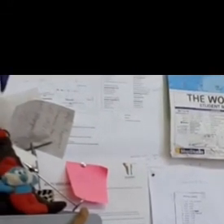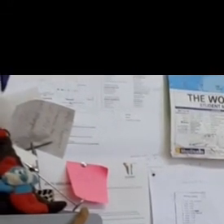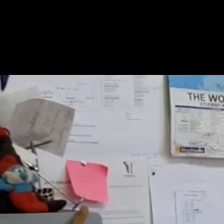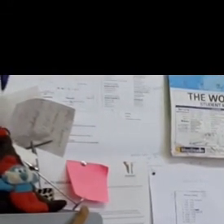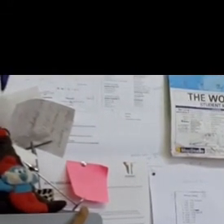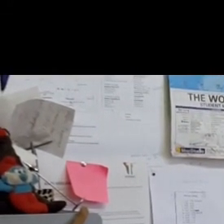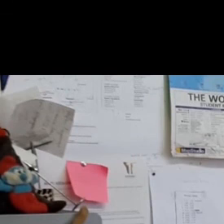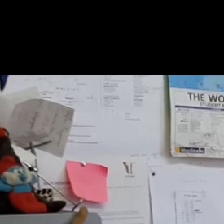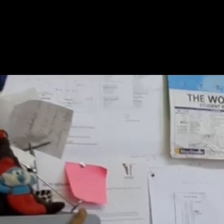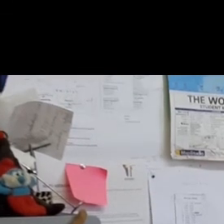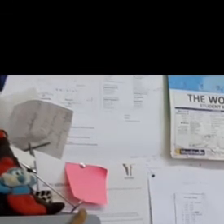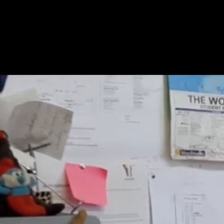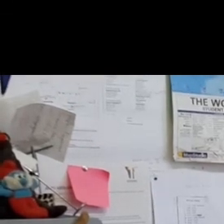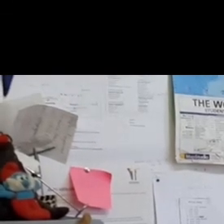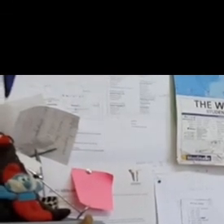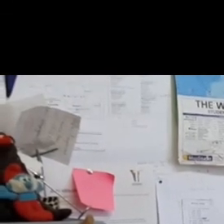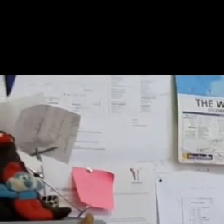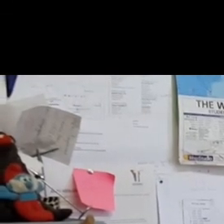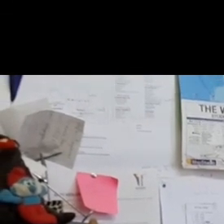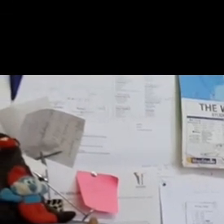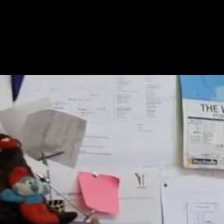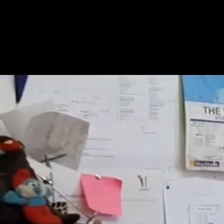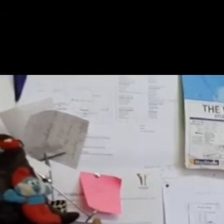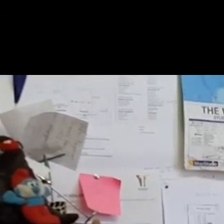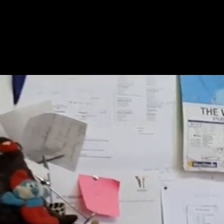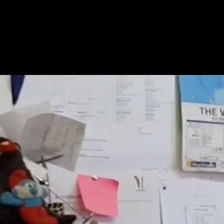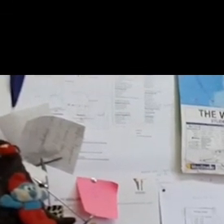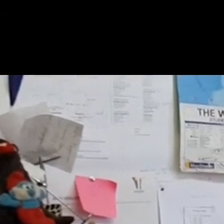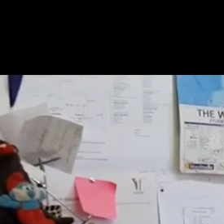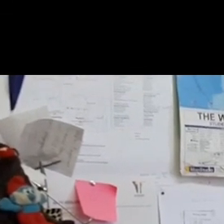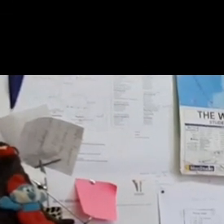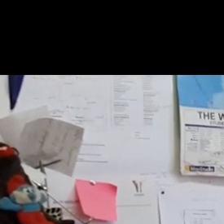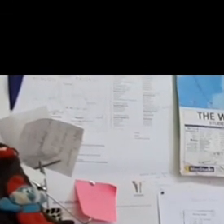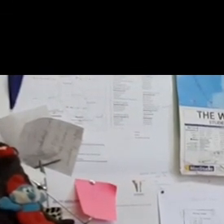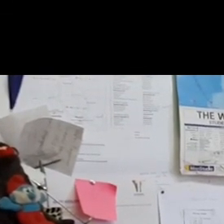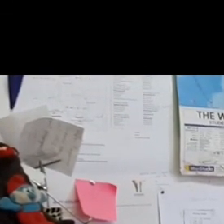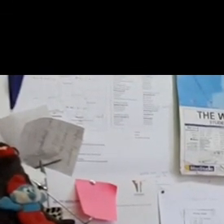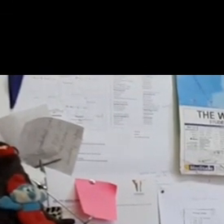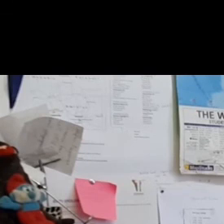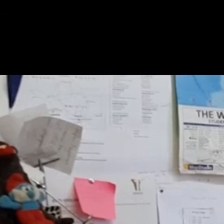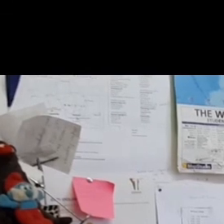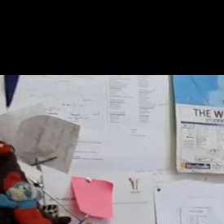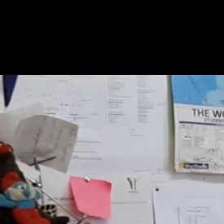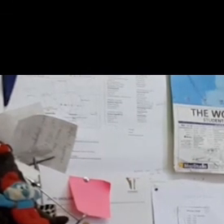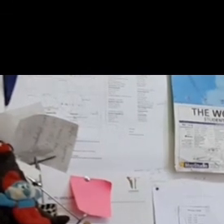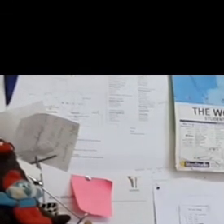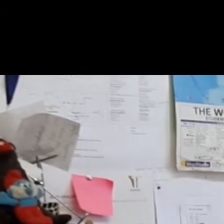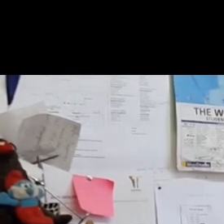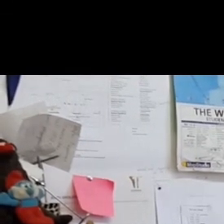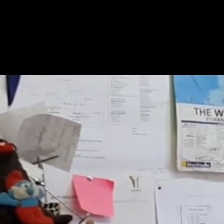only going, get the answers filled and say, I'm done without thinking. So proposal, the next